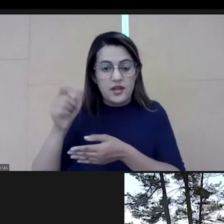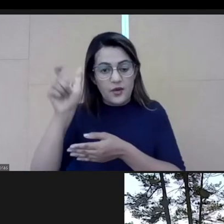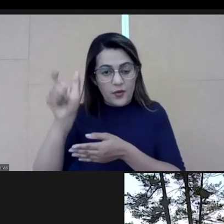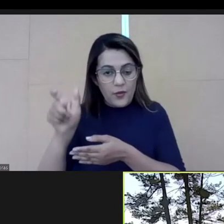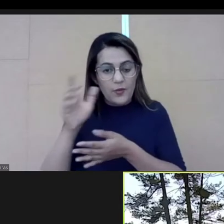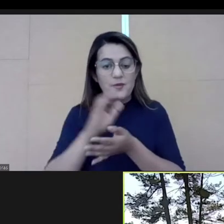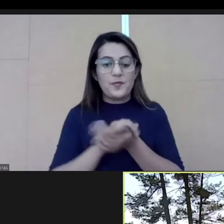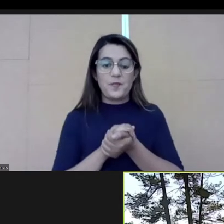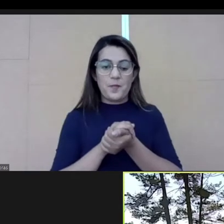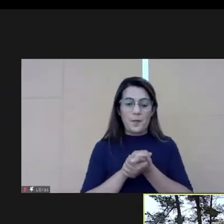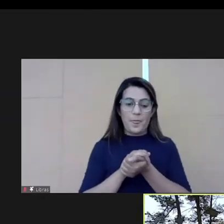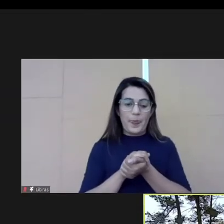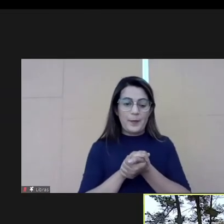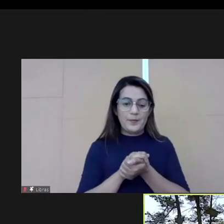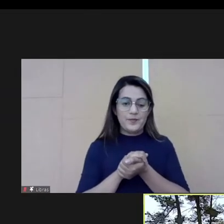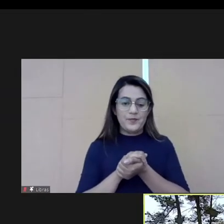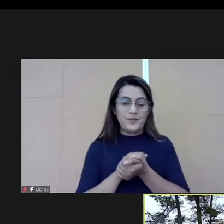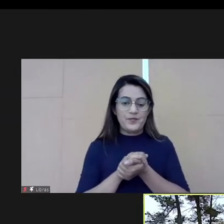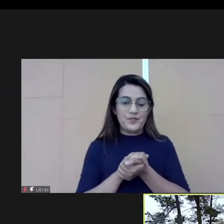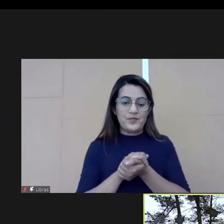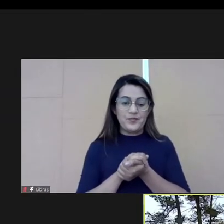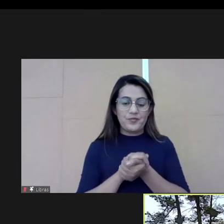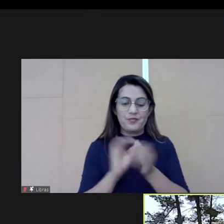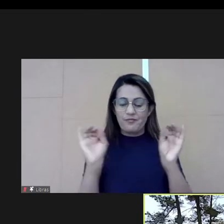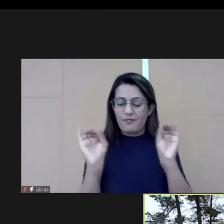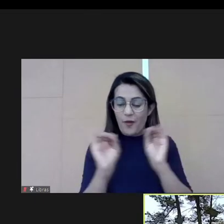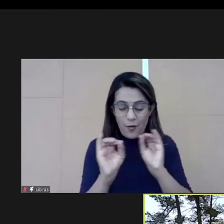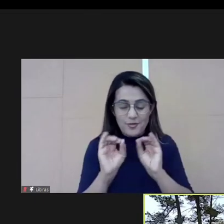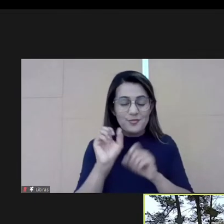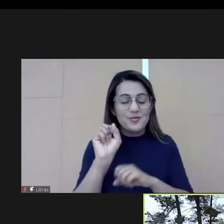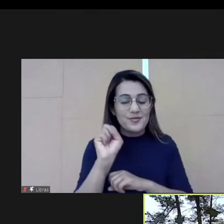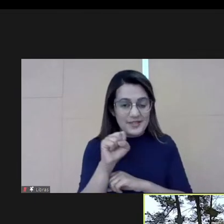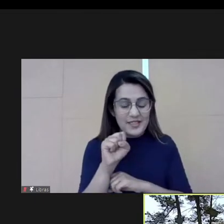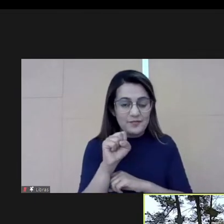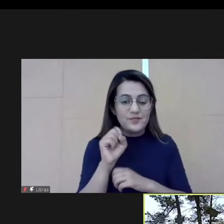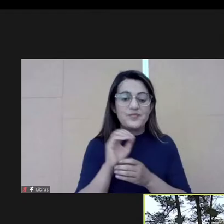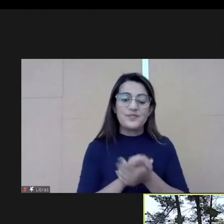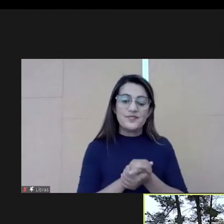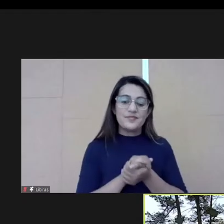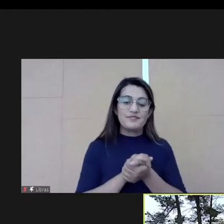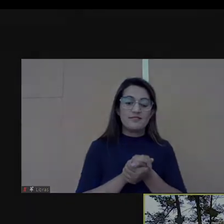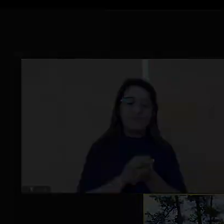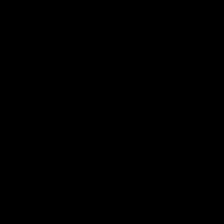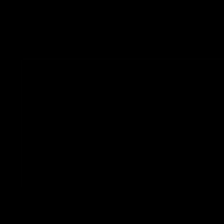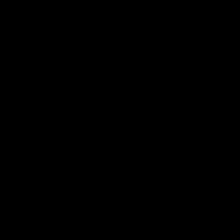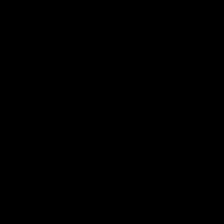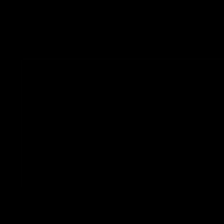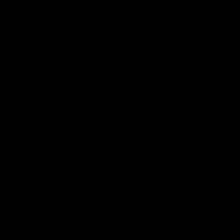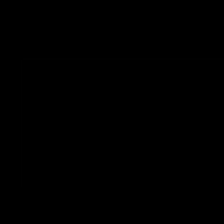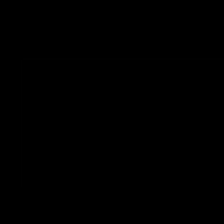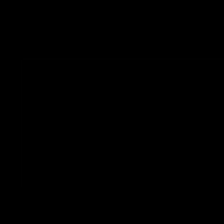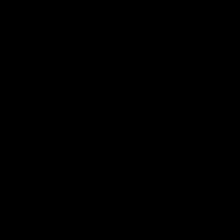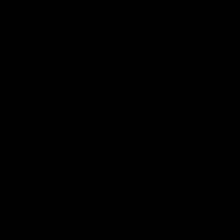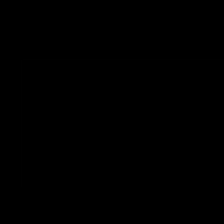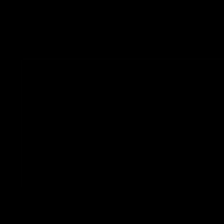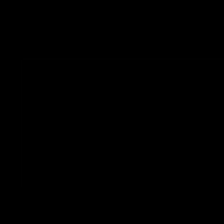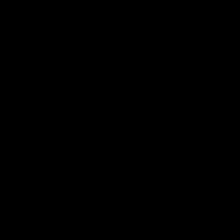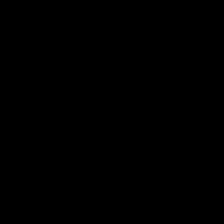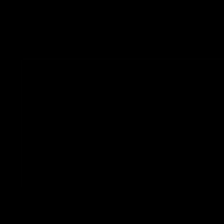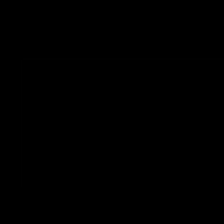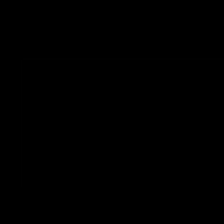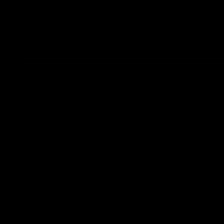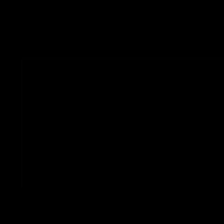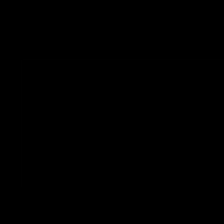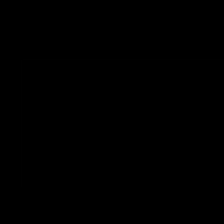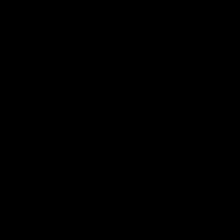Great. Yeah, I mean, impact evaluation is an area that's going to benefit greatly from data analytics and more